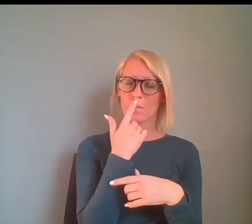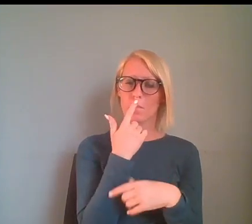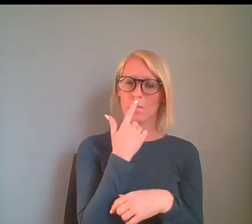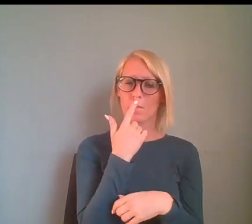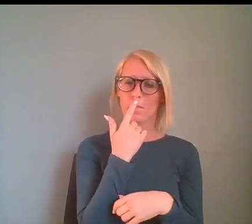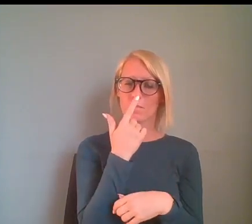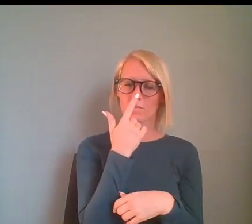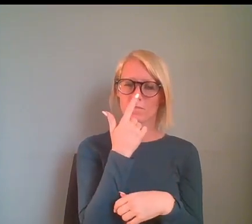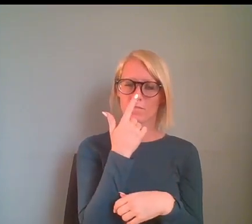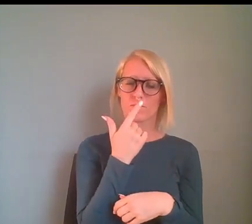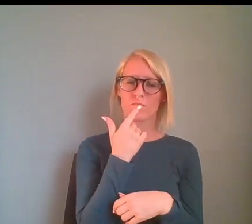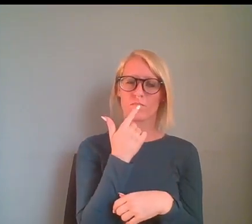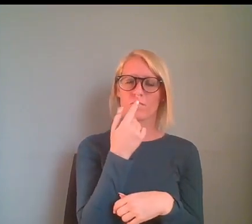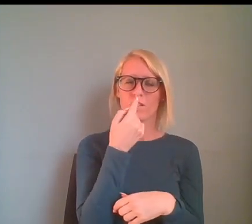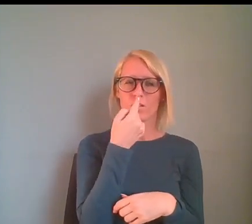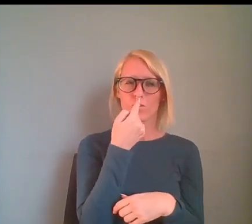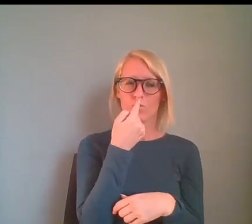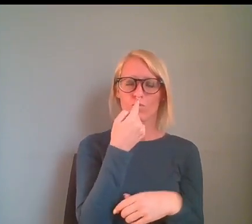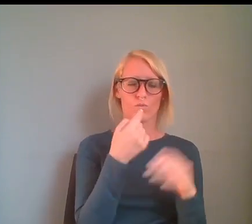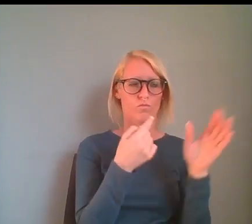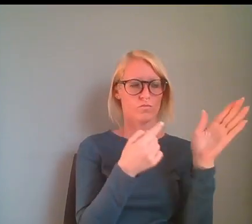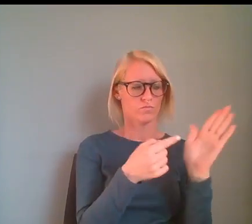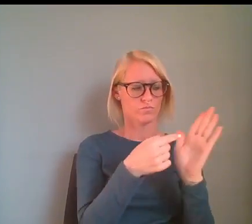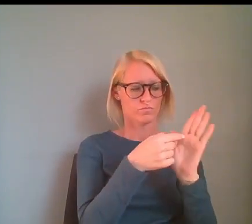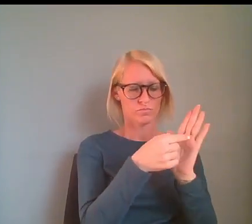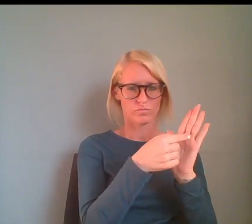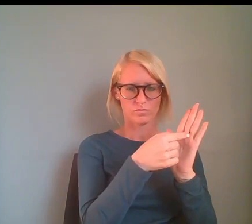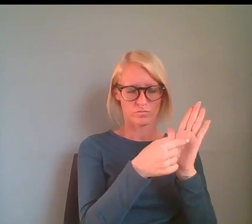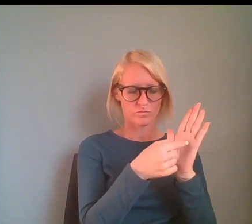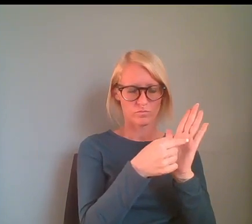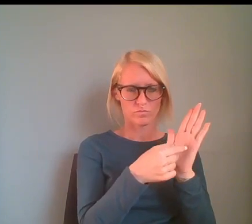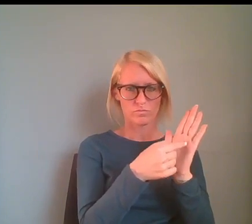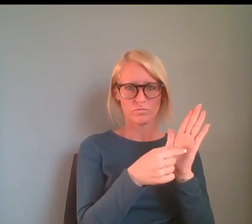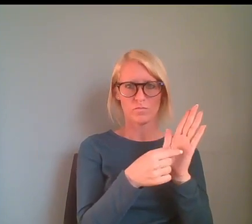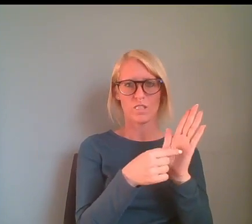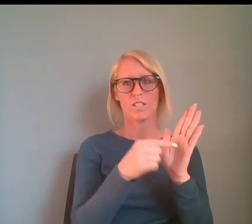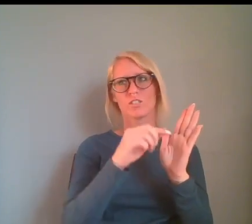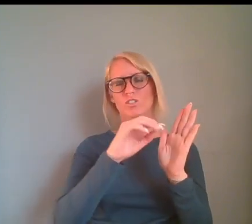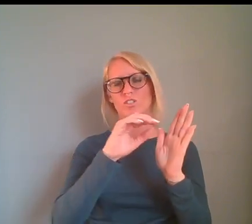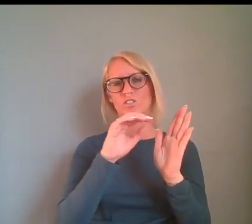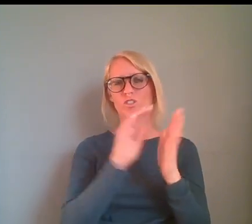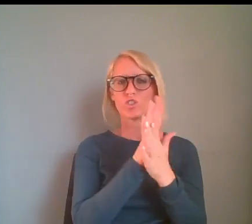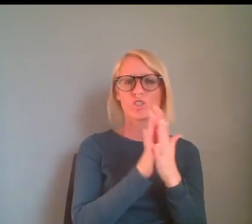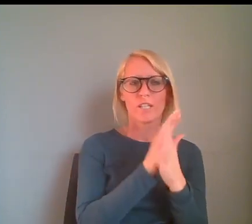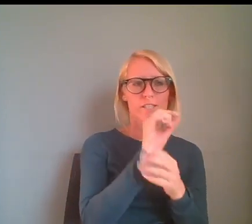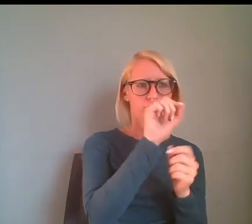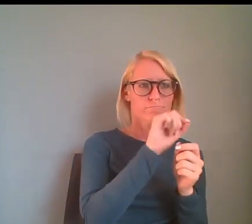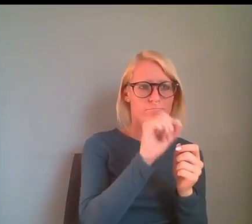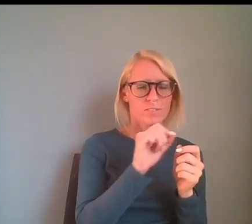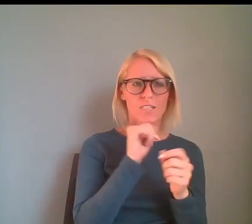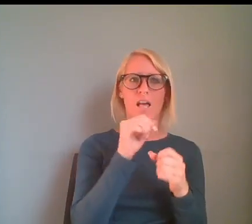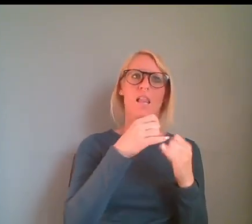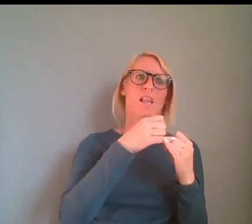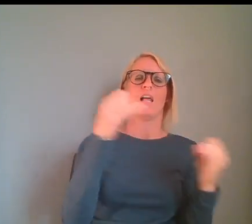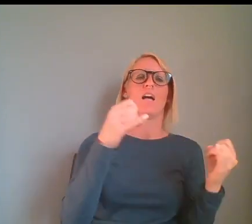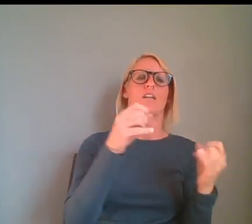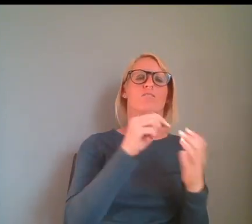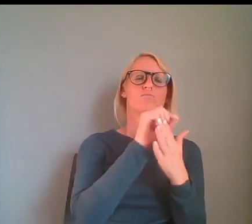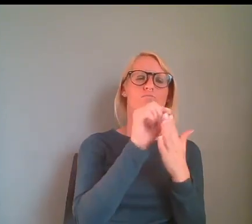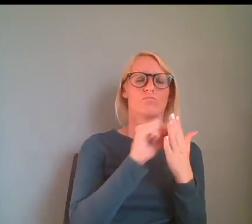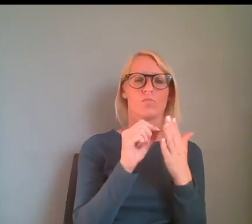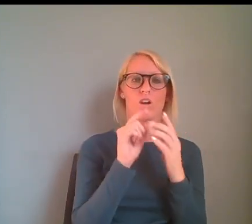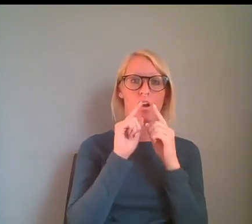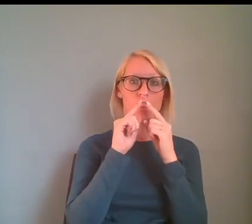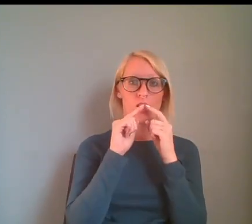that groove in there, but again, it's just kind of shading. It's not really a line. And our lips aren't really lines either. It's more just